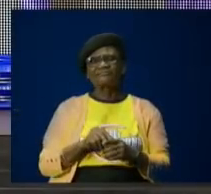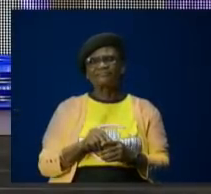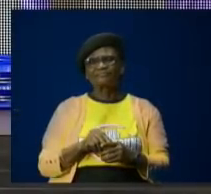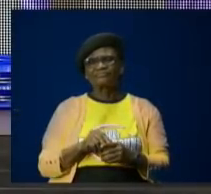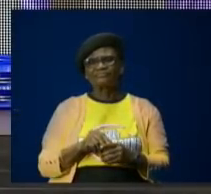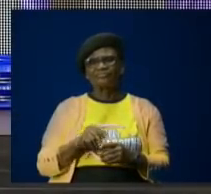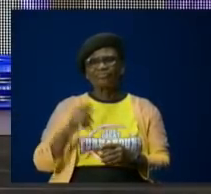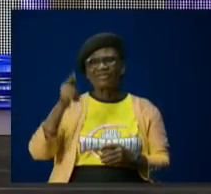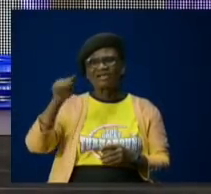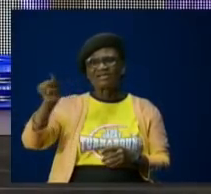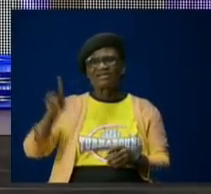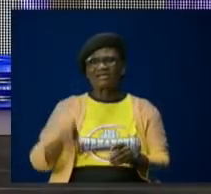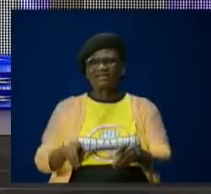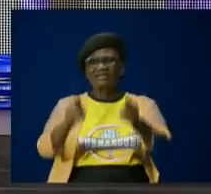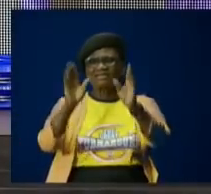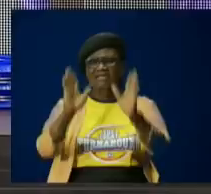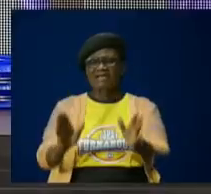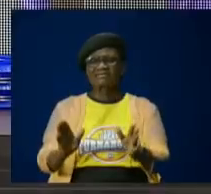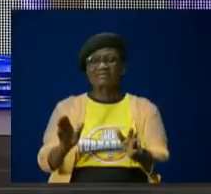The disciples were in a boat.